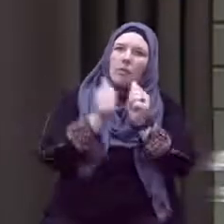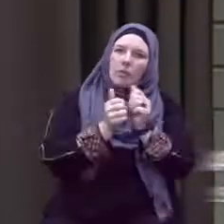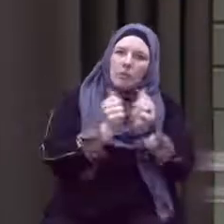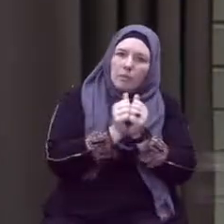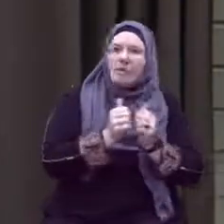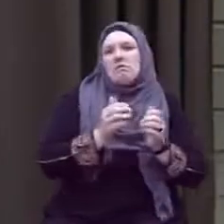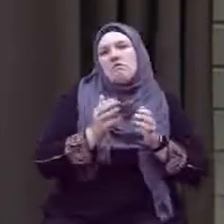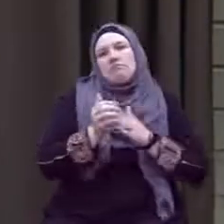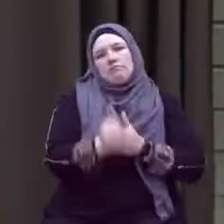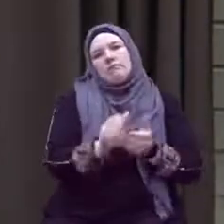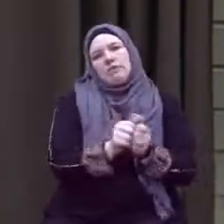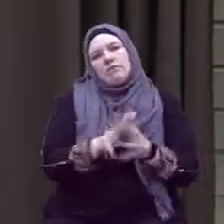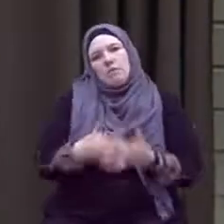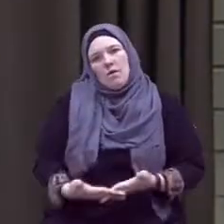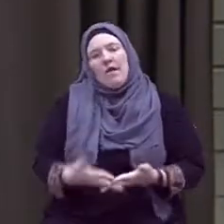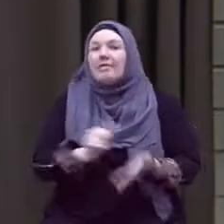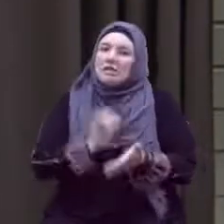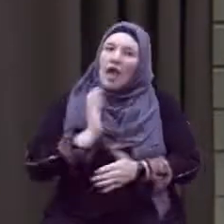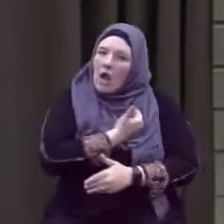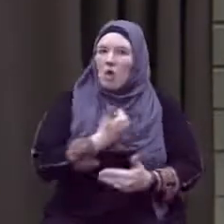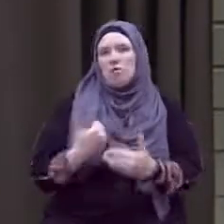to turn it into reality.